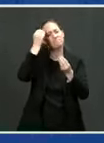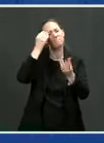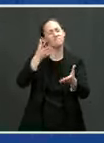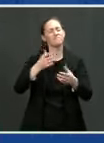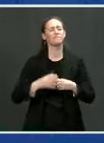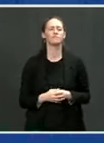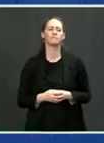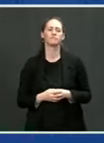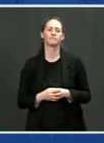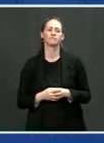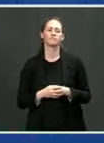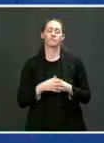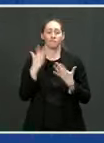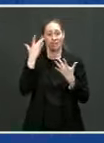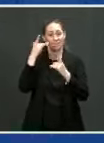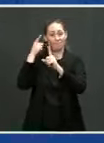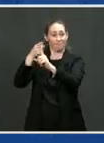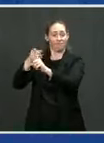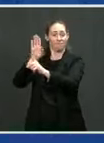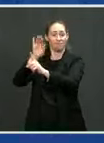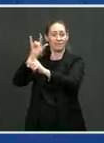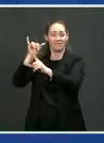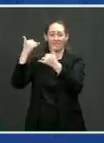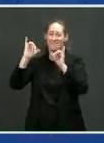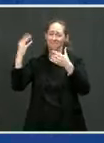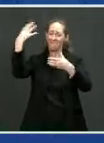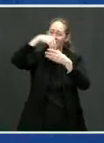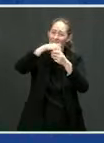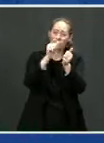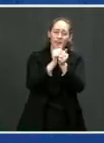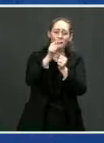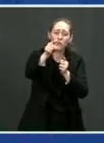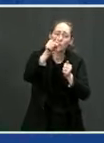he's still with you. He's still in your heart.